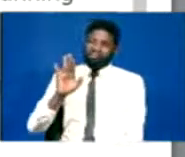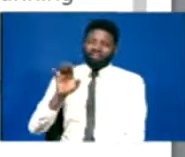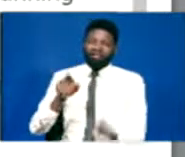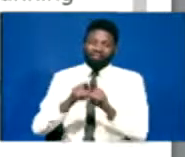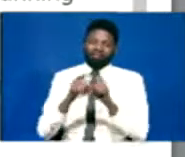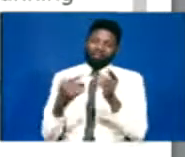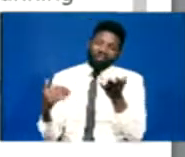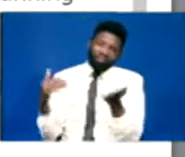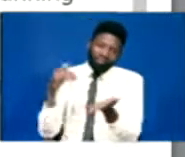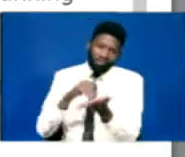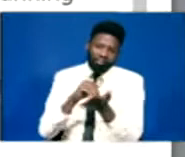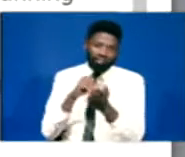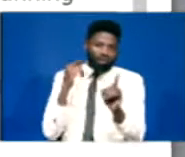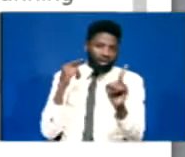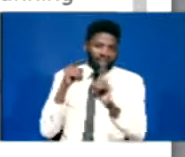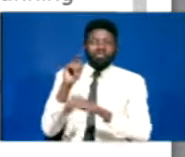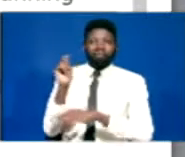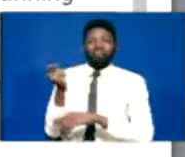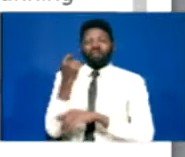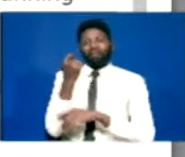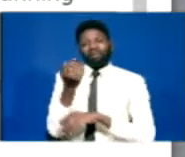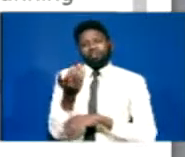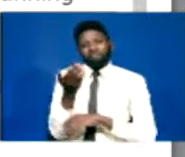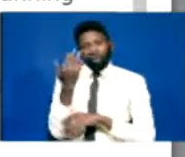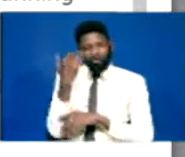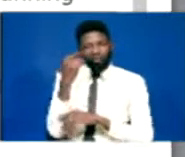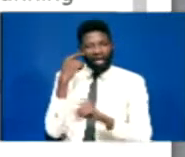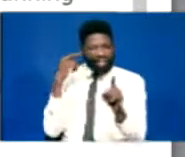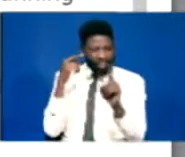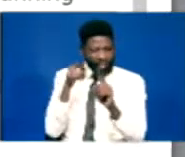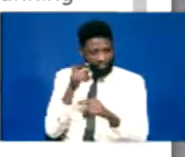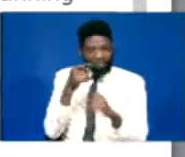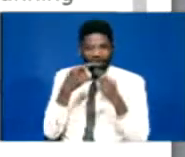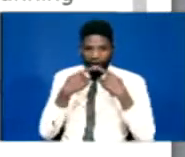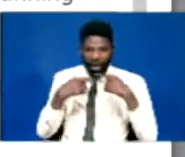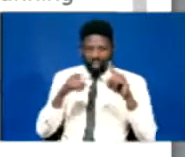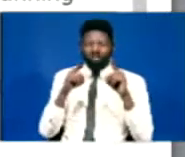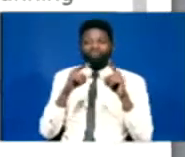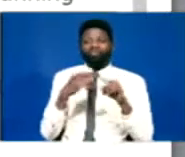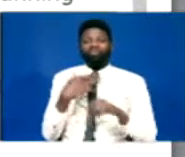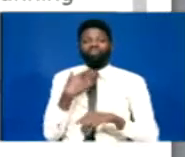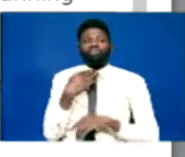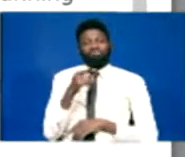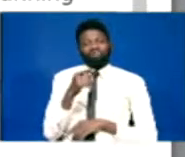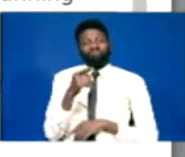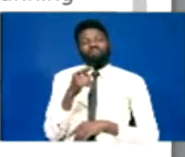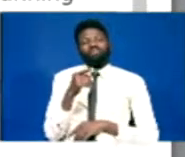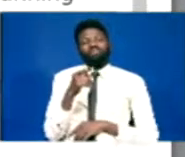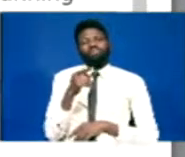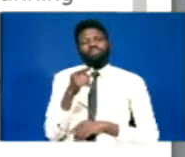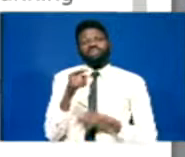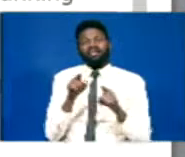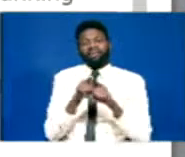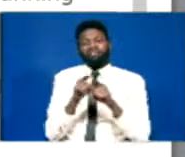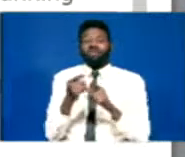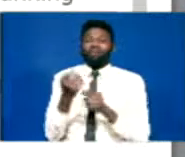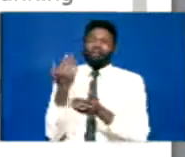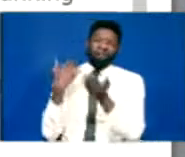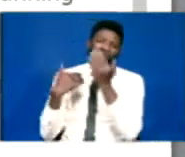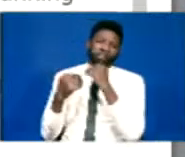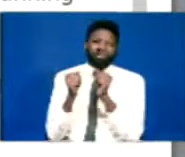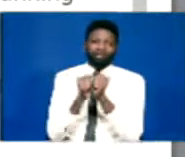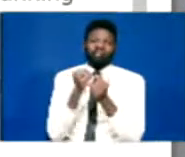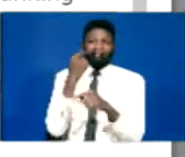and went back to the initial seat that he had declared intentions for earlier on, over 10 years ago, and now he